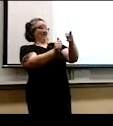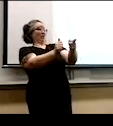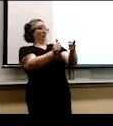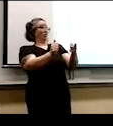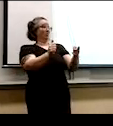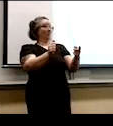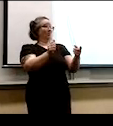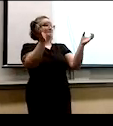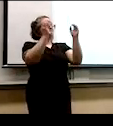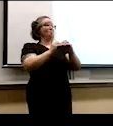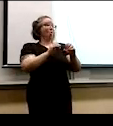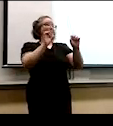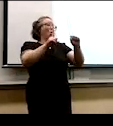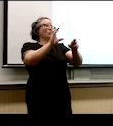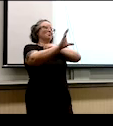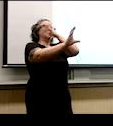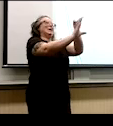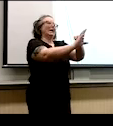controversy.